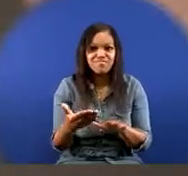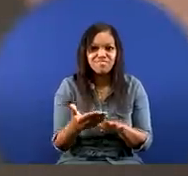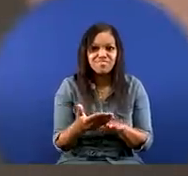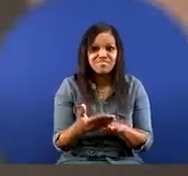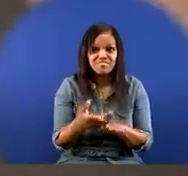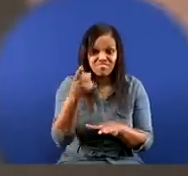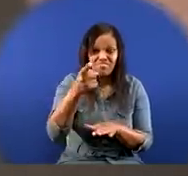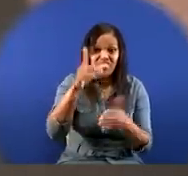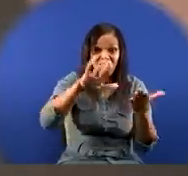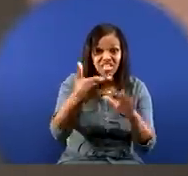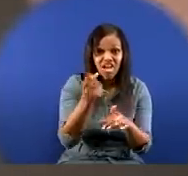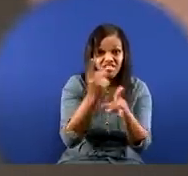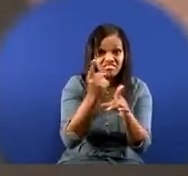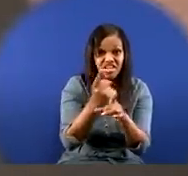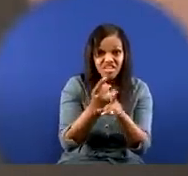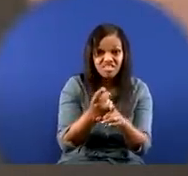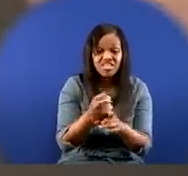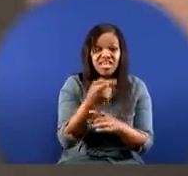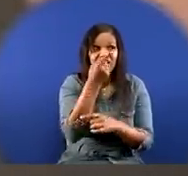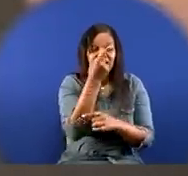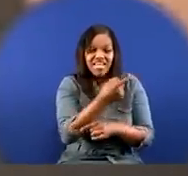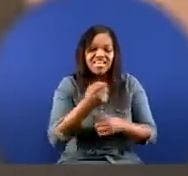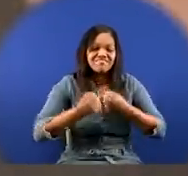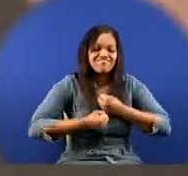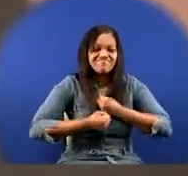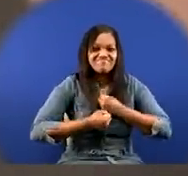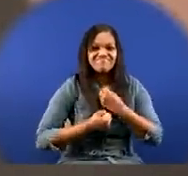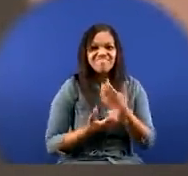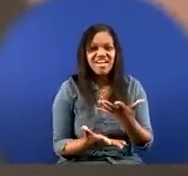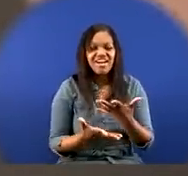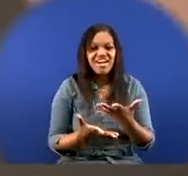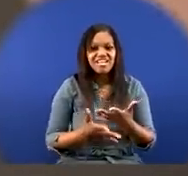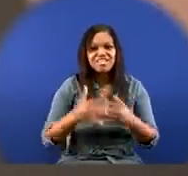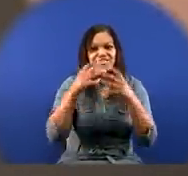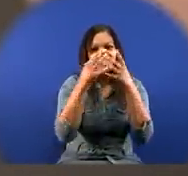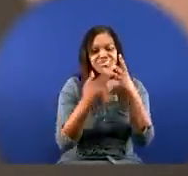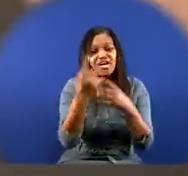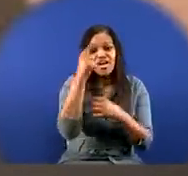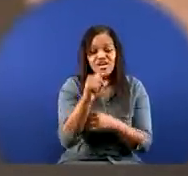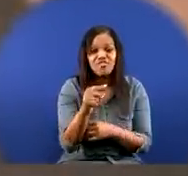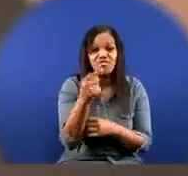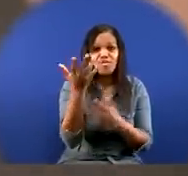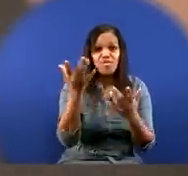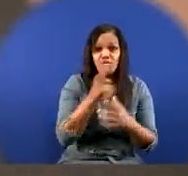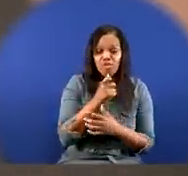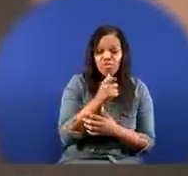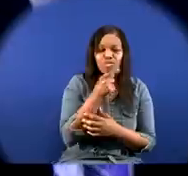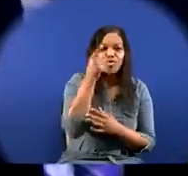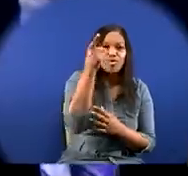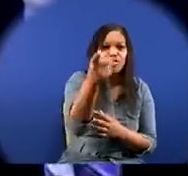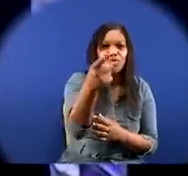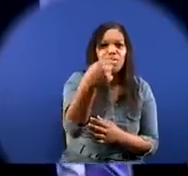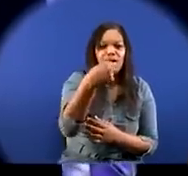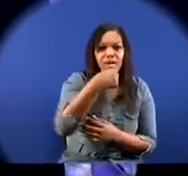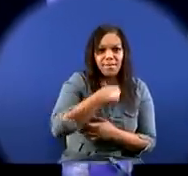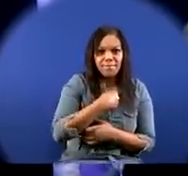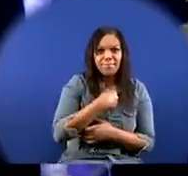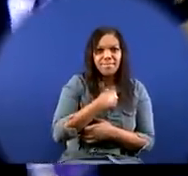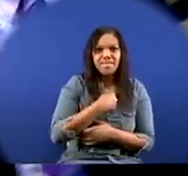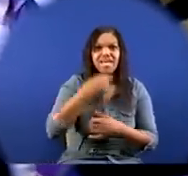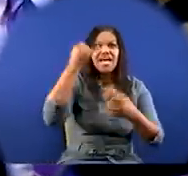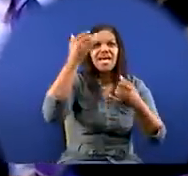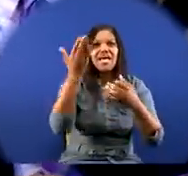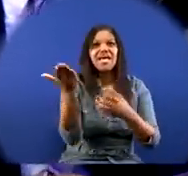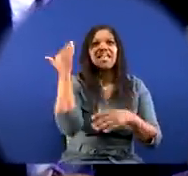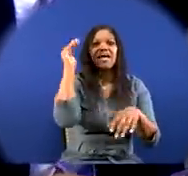didn't he die? He shed his blood for your sins and mine. And last